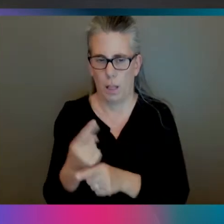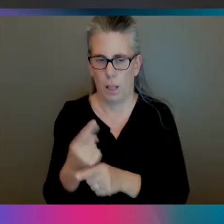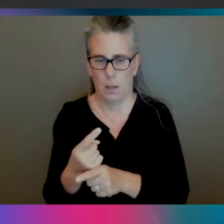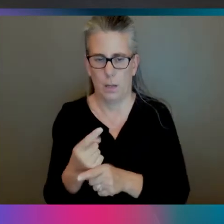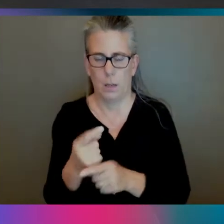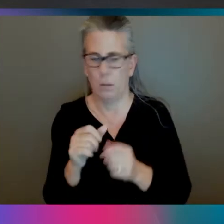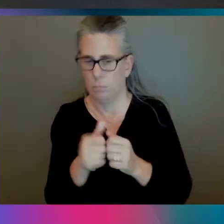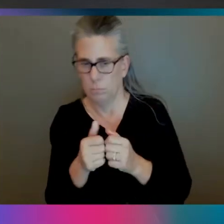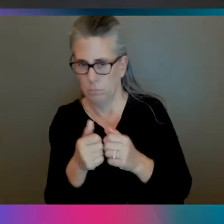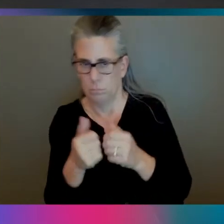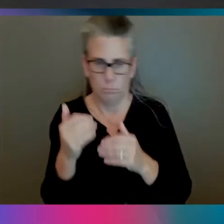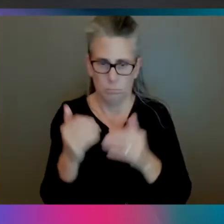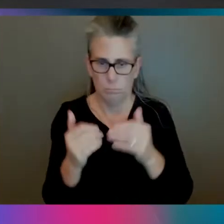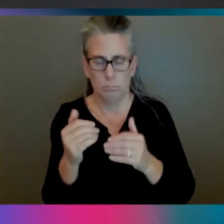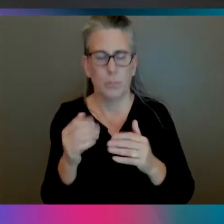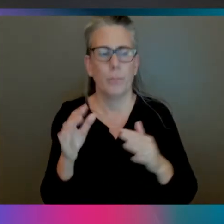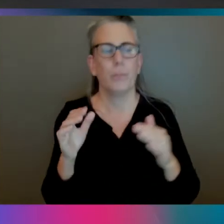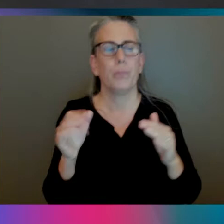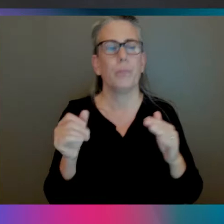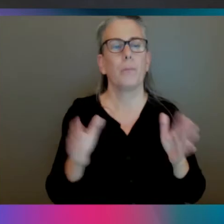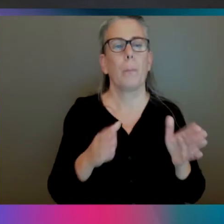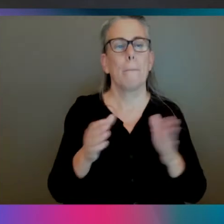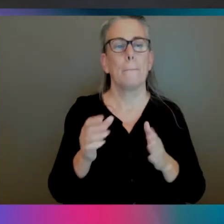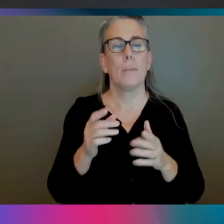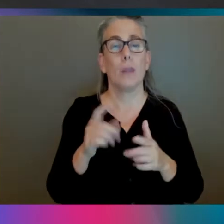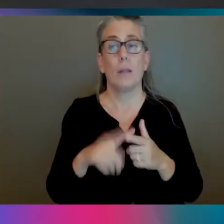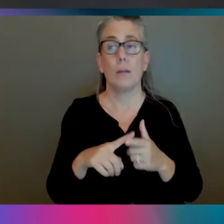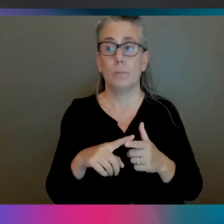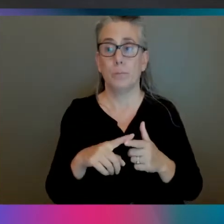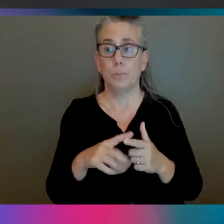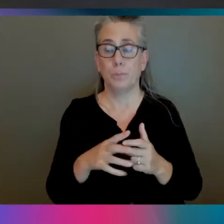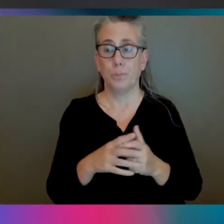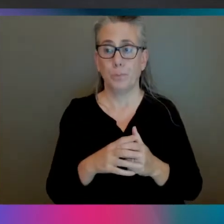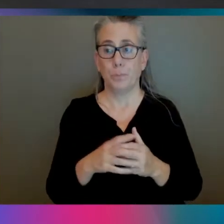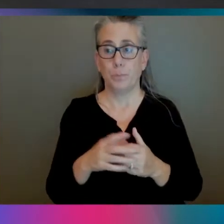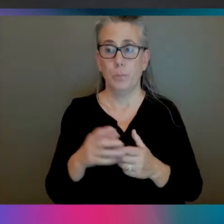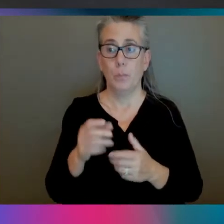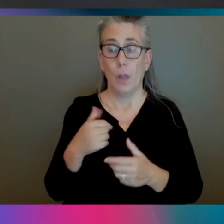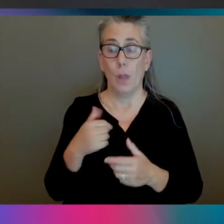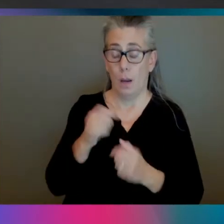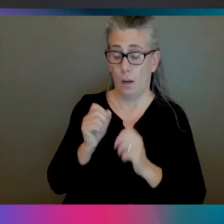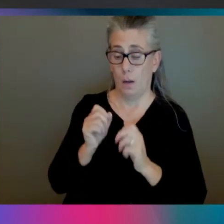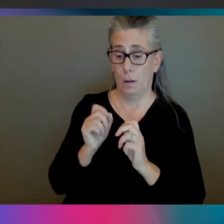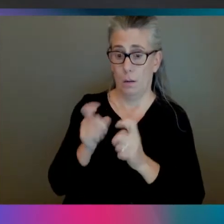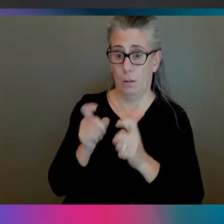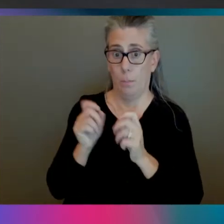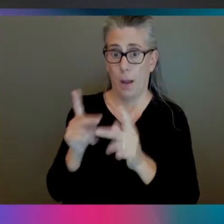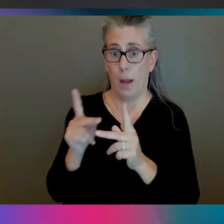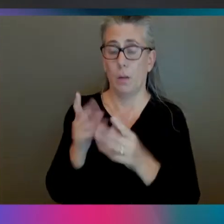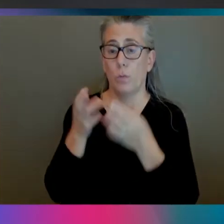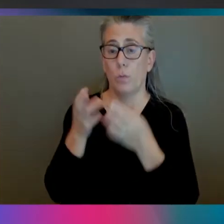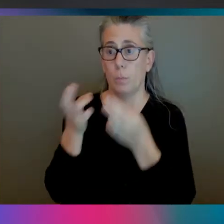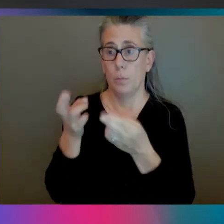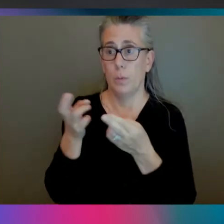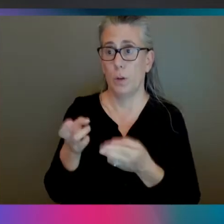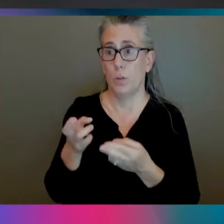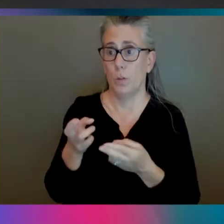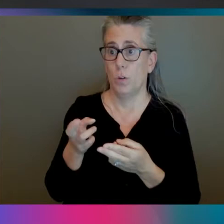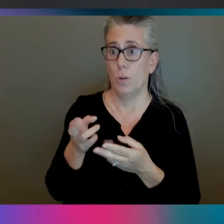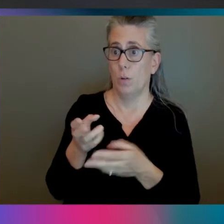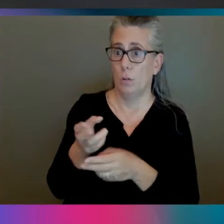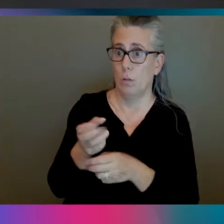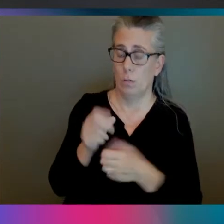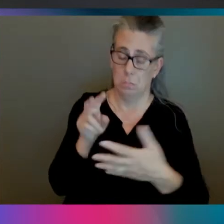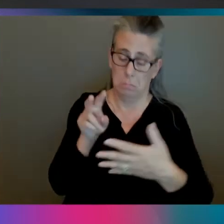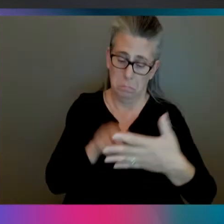them, when I get back some recommendations, I might really think that this is definitely a hit.